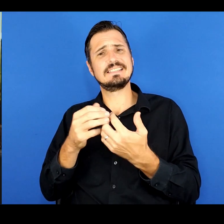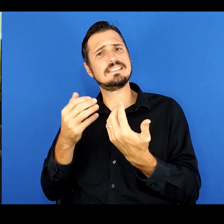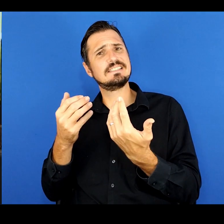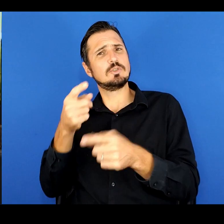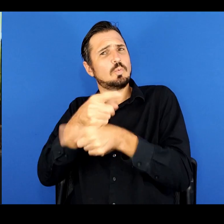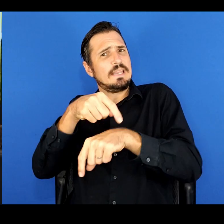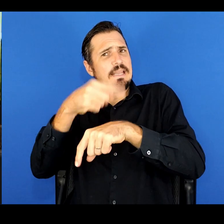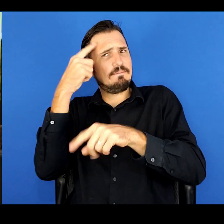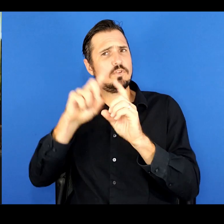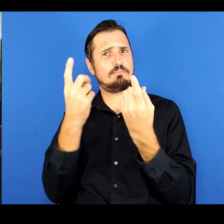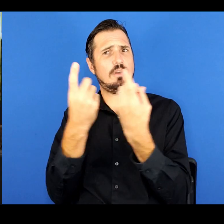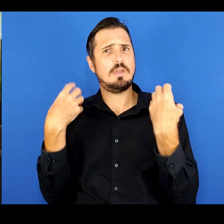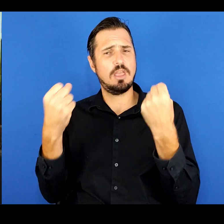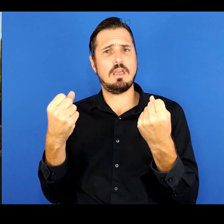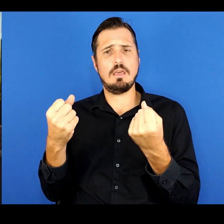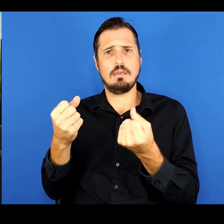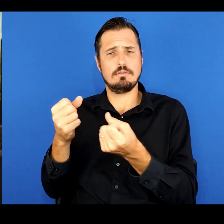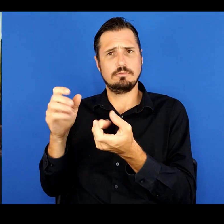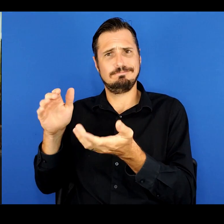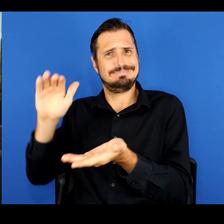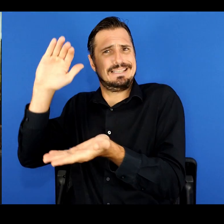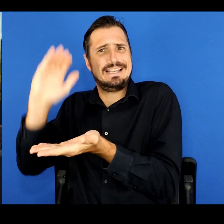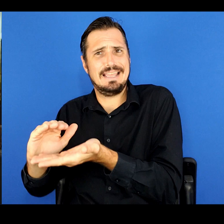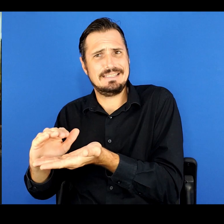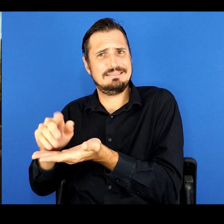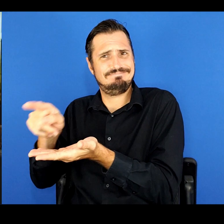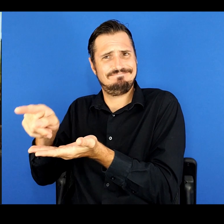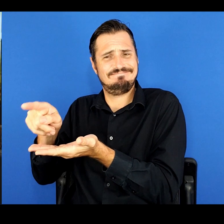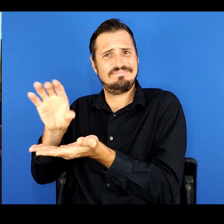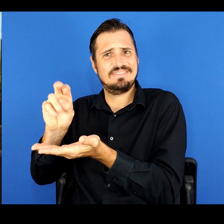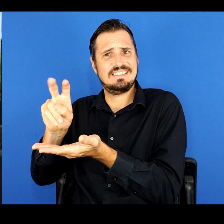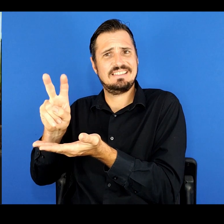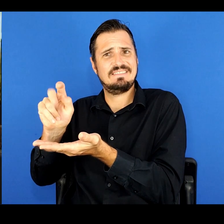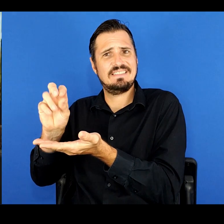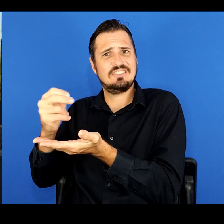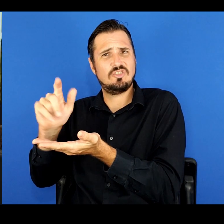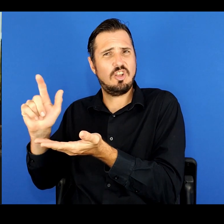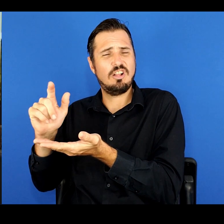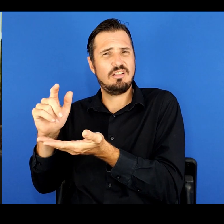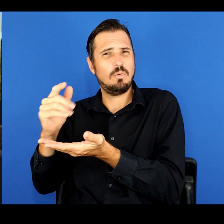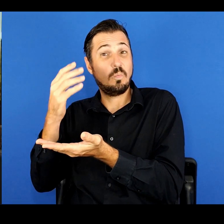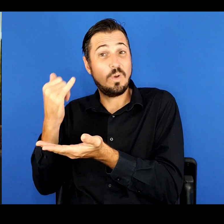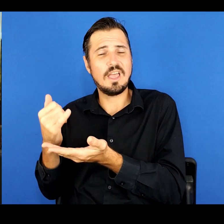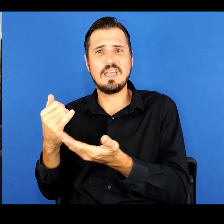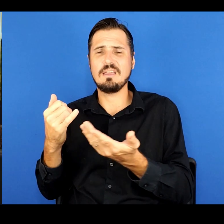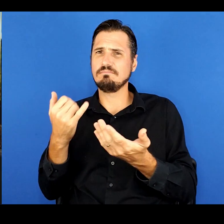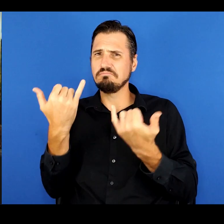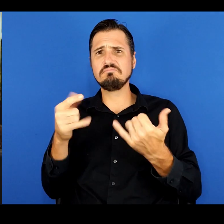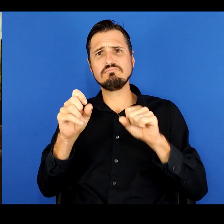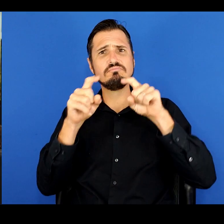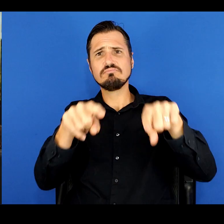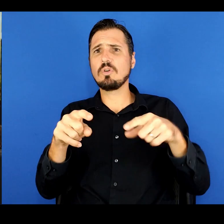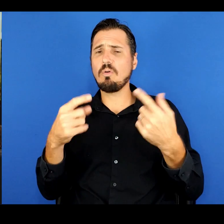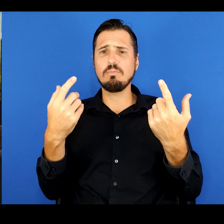Department of Health to make this change, as vaccines are widely available island-wide, including at all 3 hospitals,